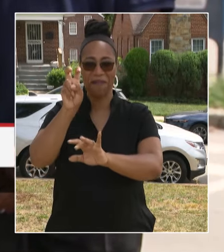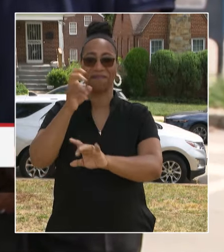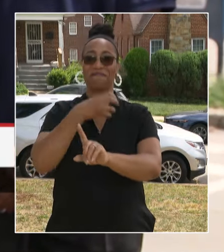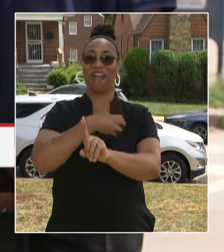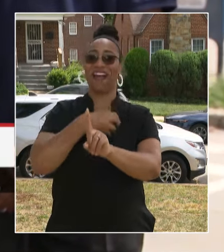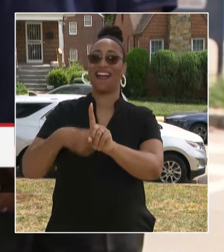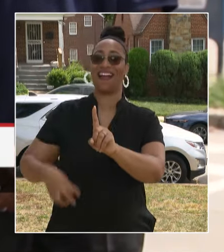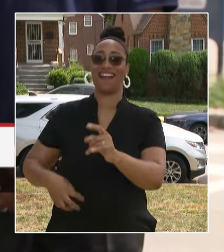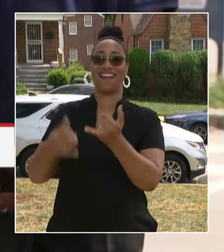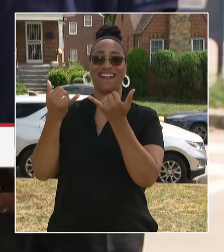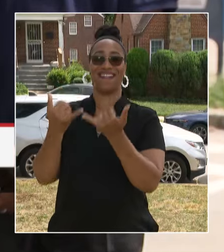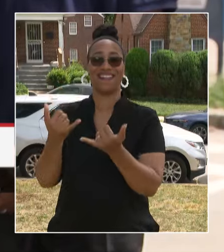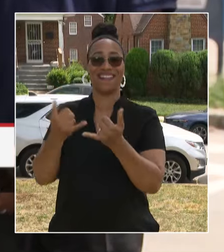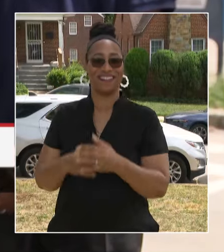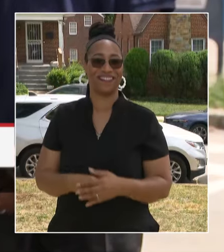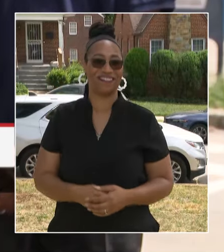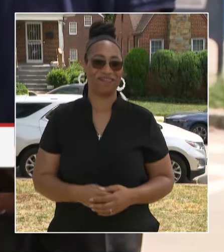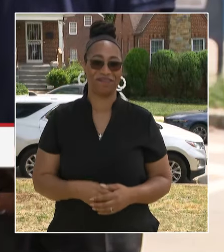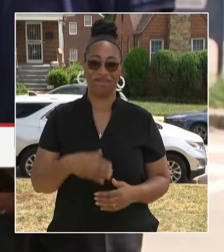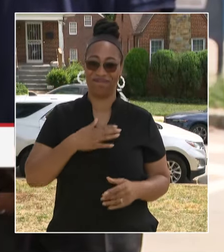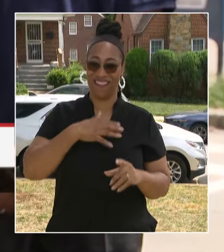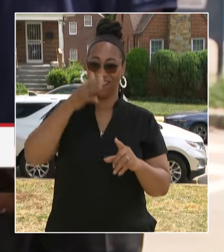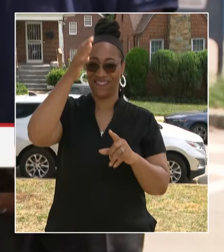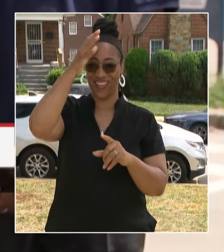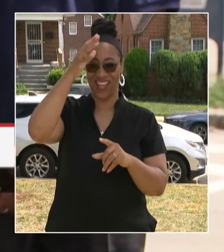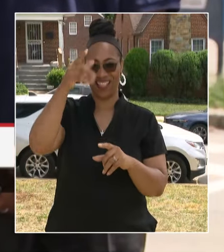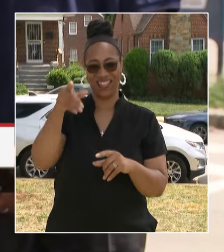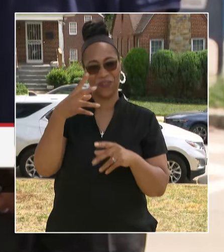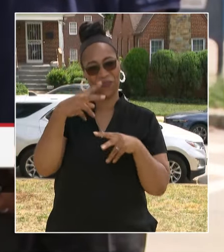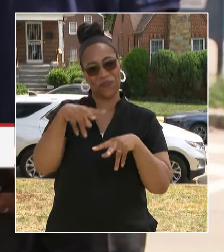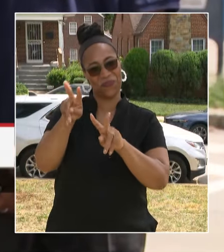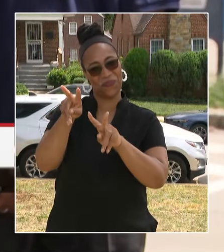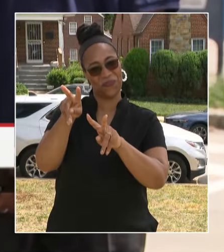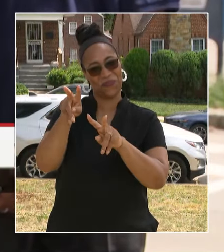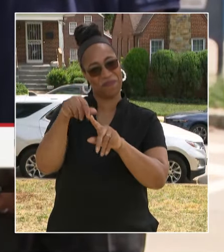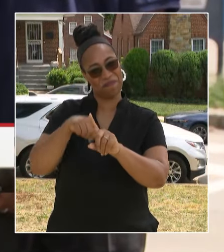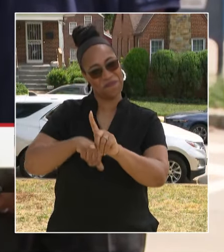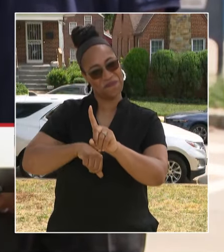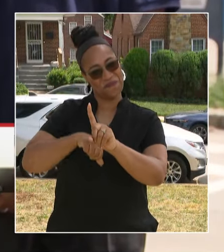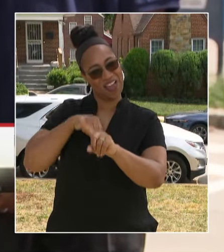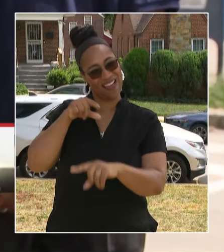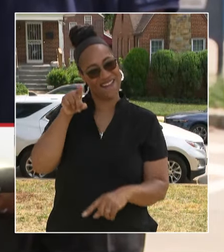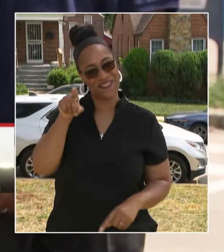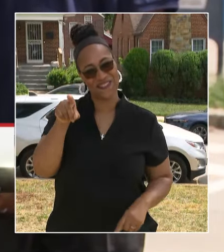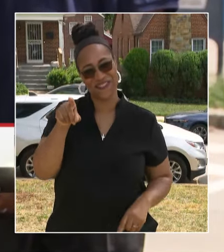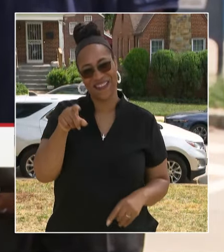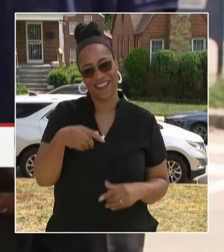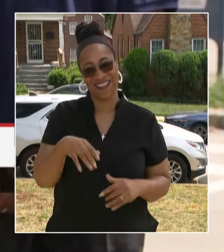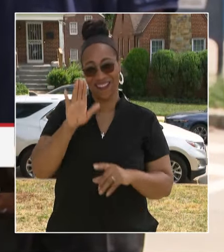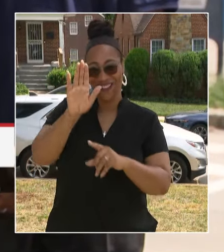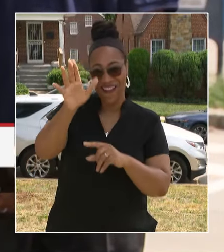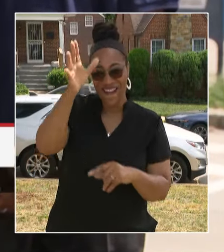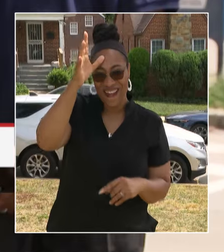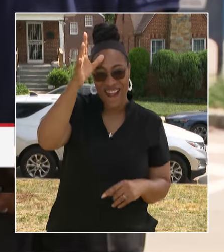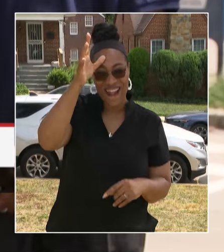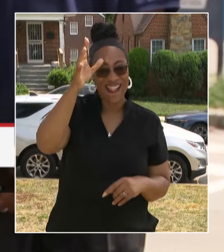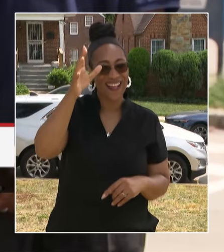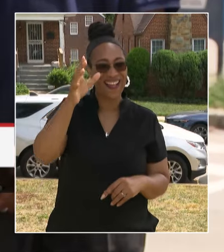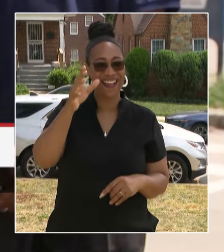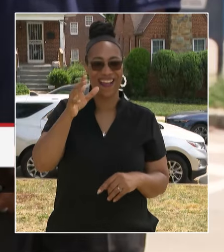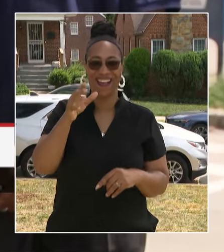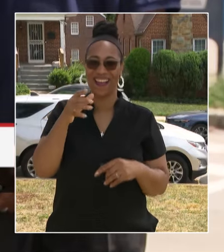native Washingtonian, and then someone following in their father's footsteps and doing great things for the city. So thank you. I'm